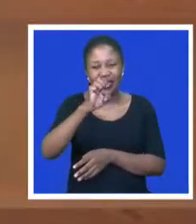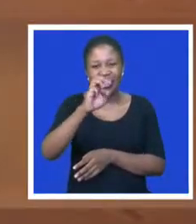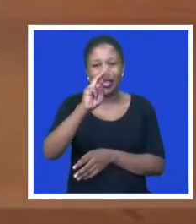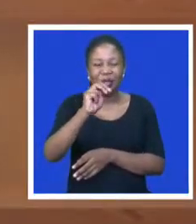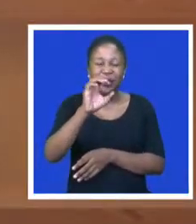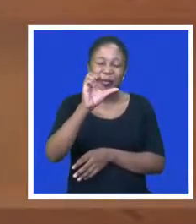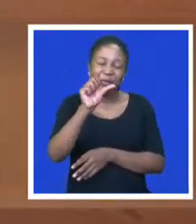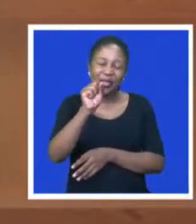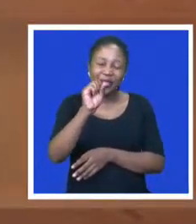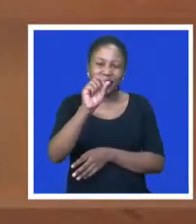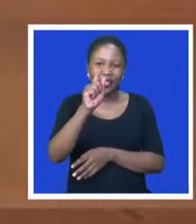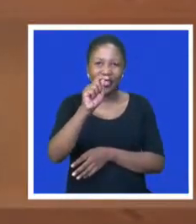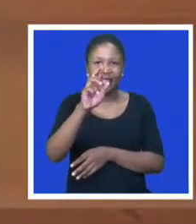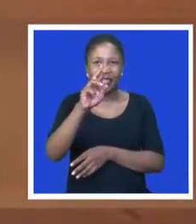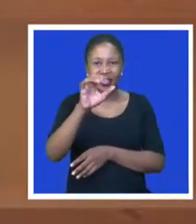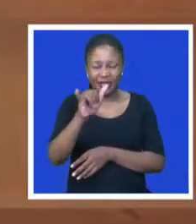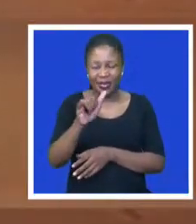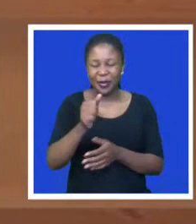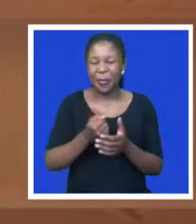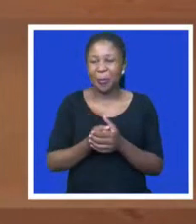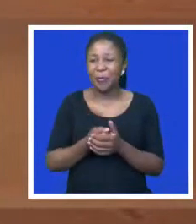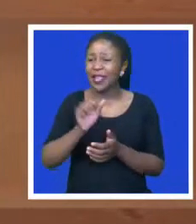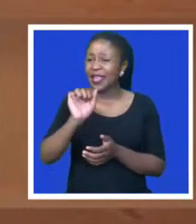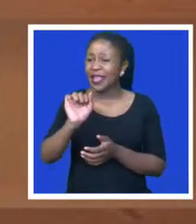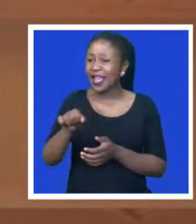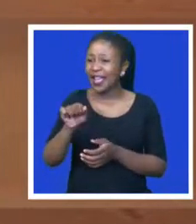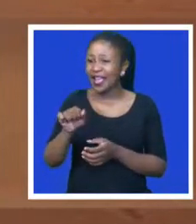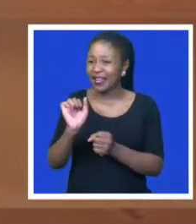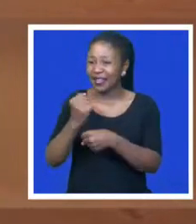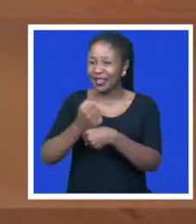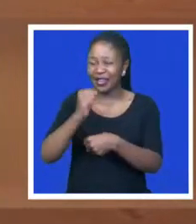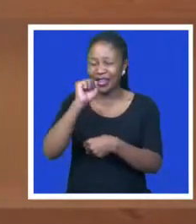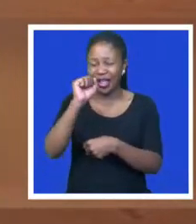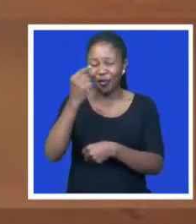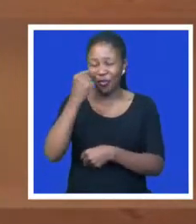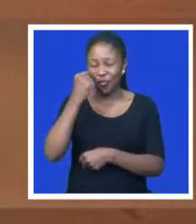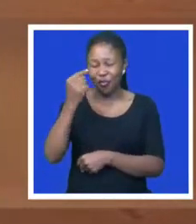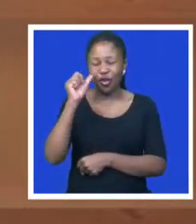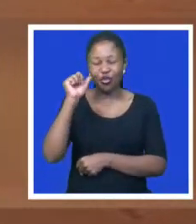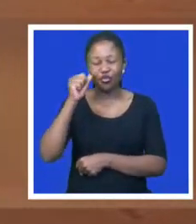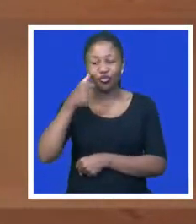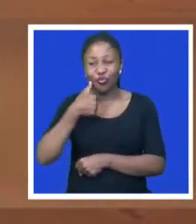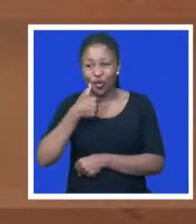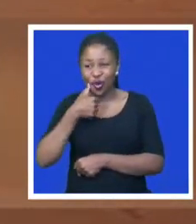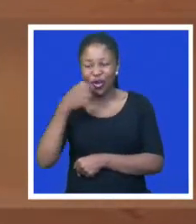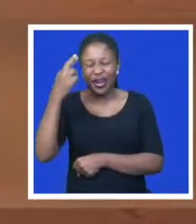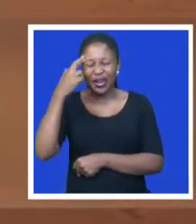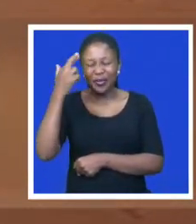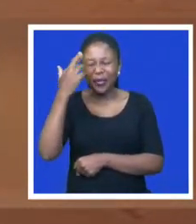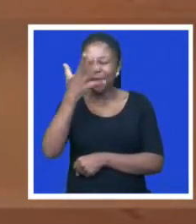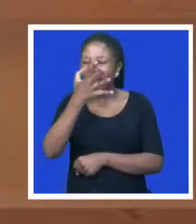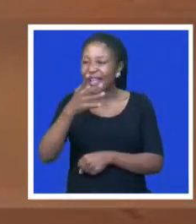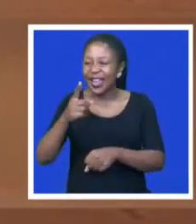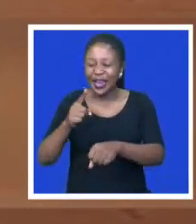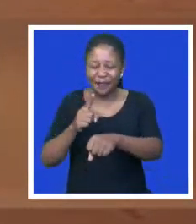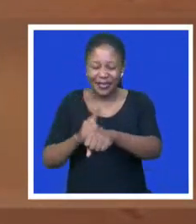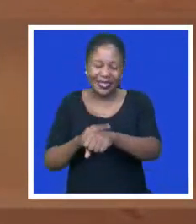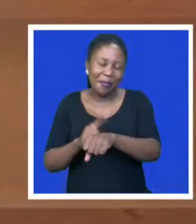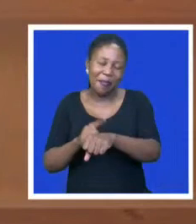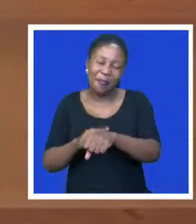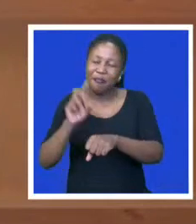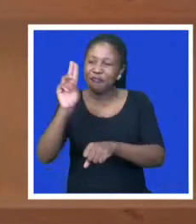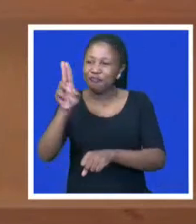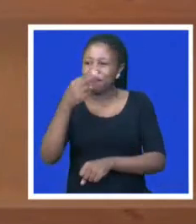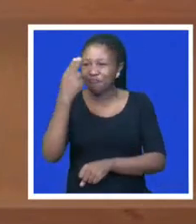like tomorrow. And a reminder about our social media platforms. We are live, on YouTube and on Facebook from